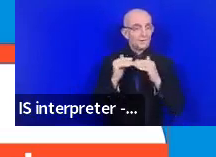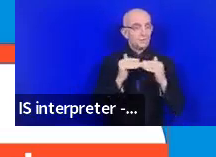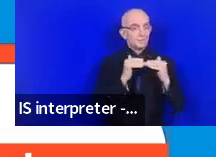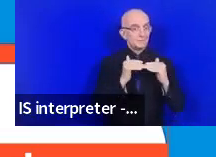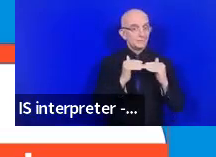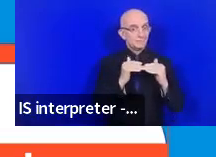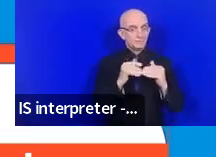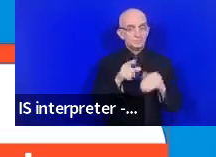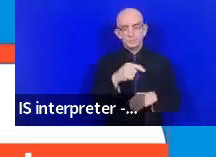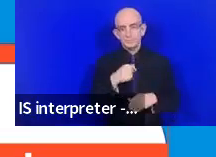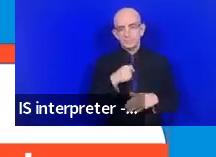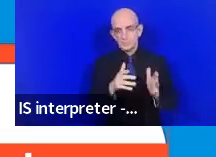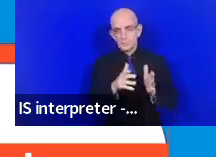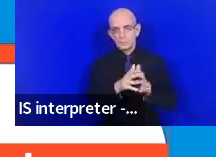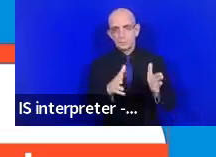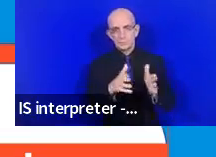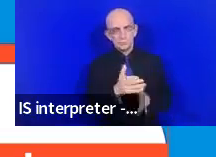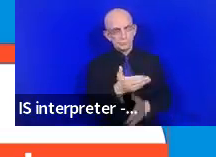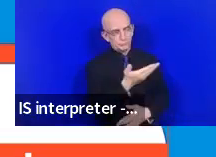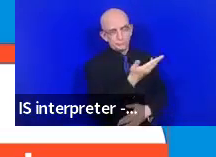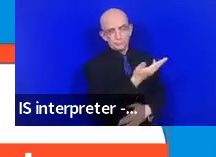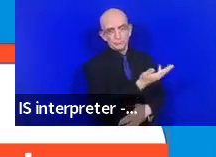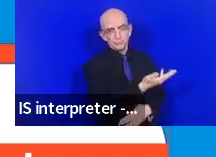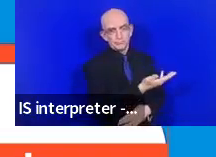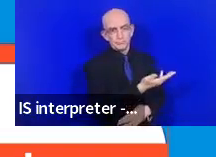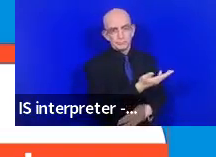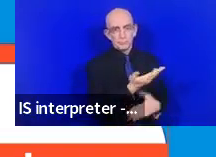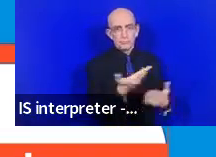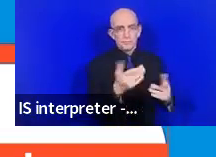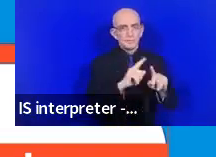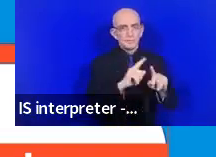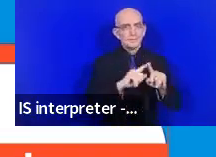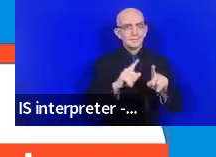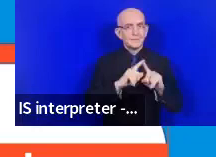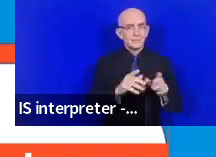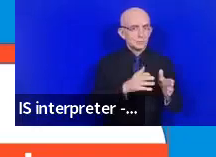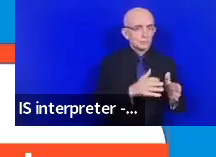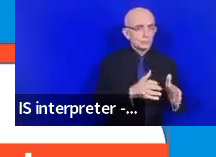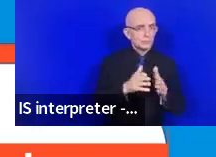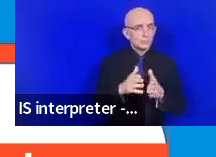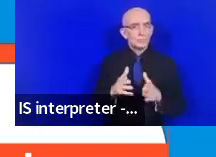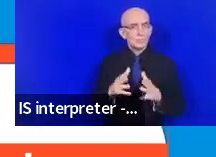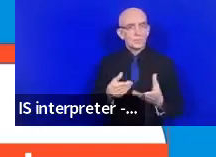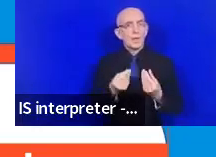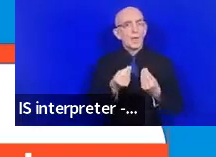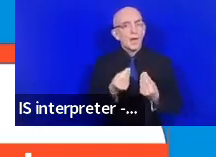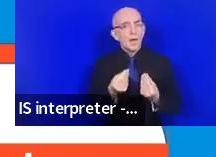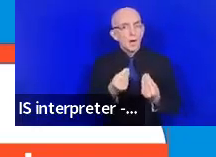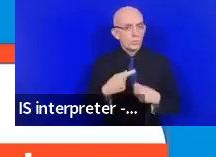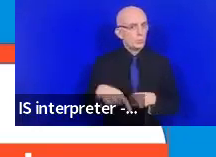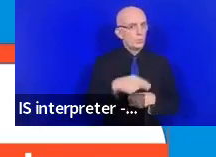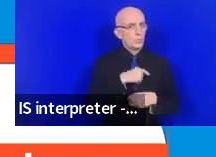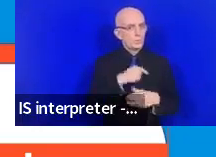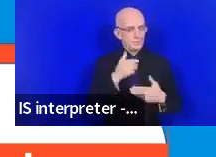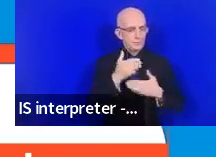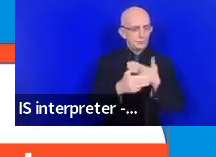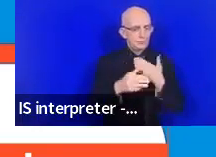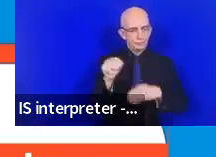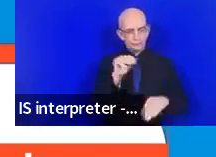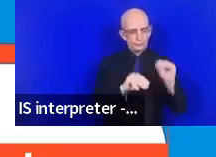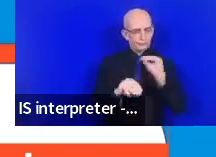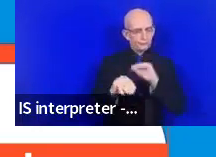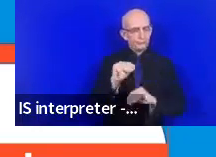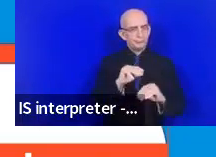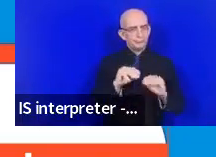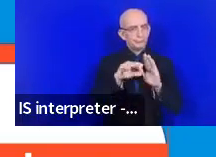on how we develop this protocol. We conducted